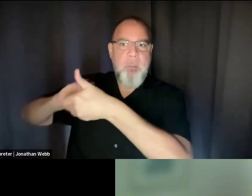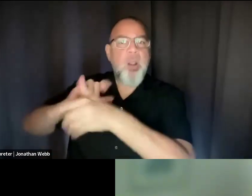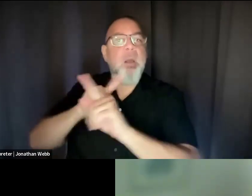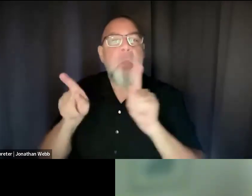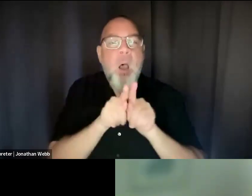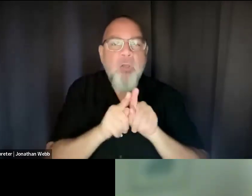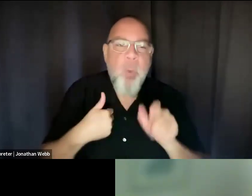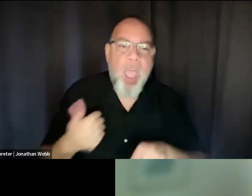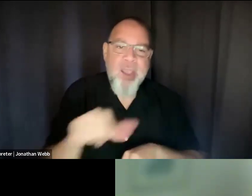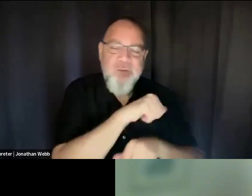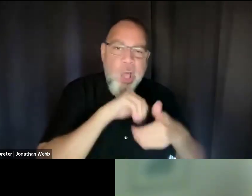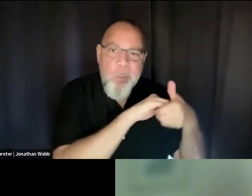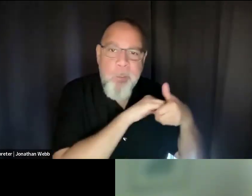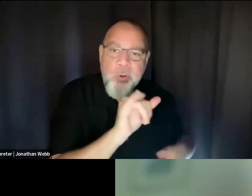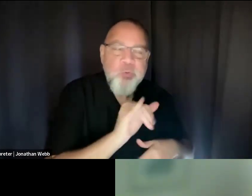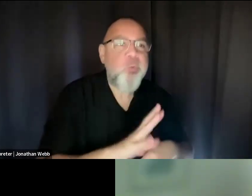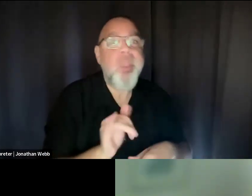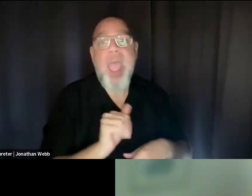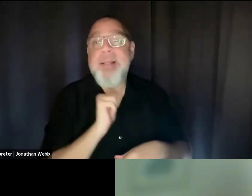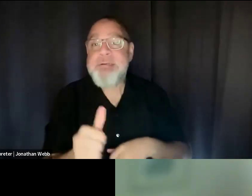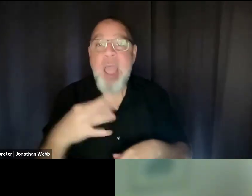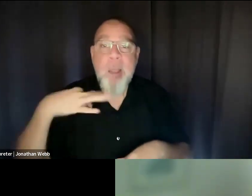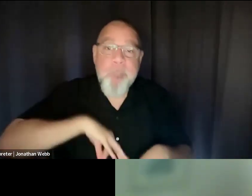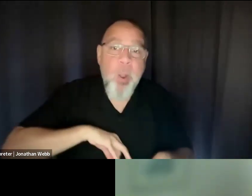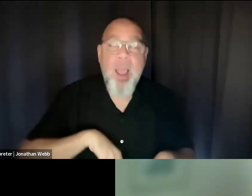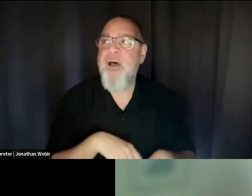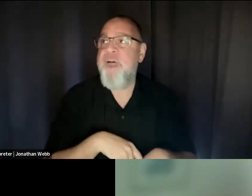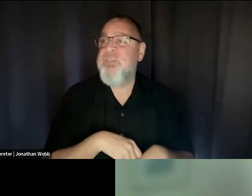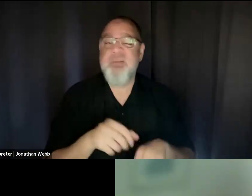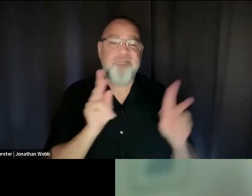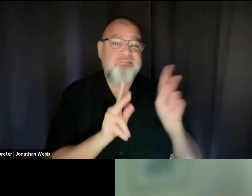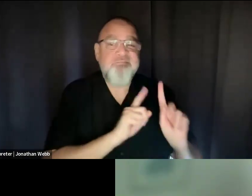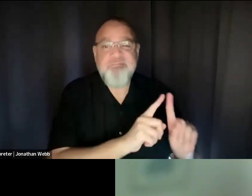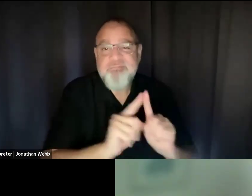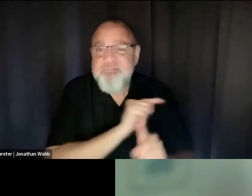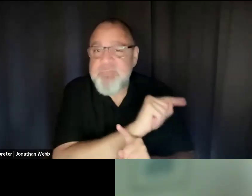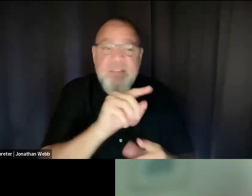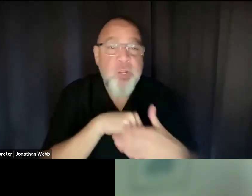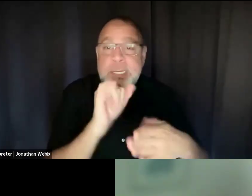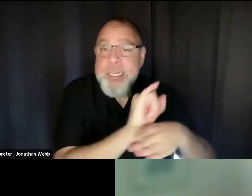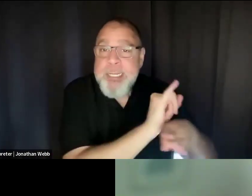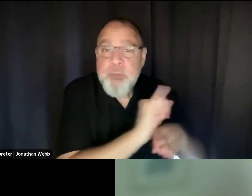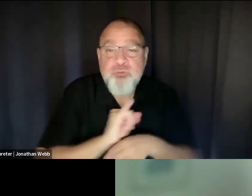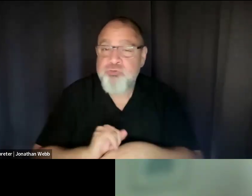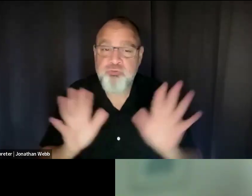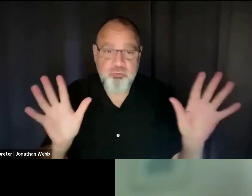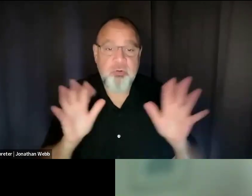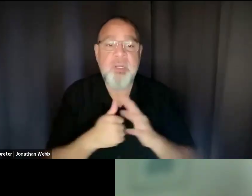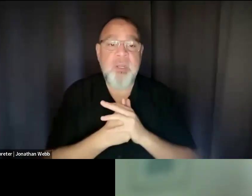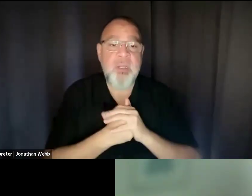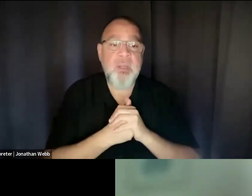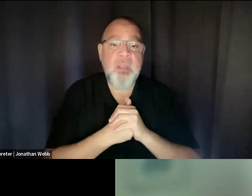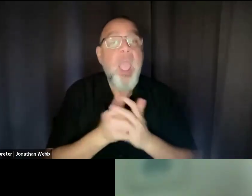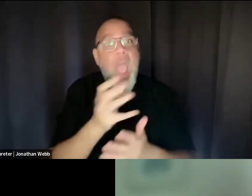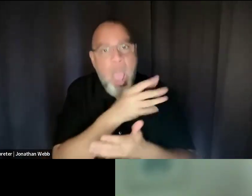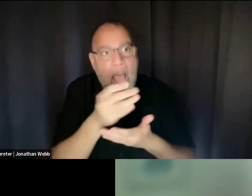with, nonprofit partners, of course, industry, is applicable as well. And foundations as well that